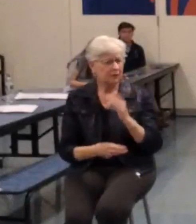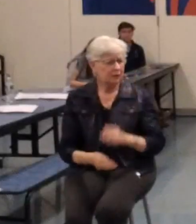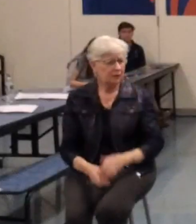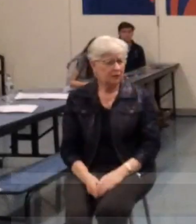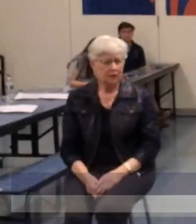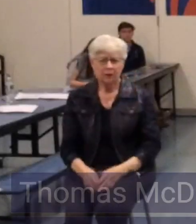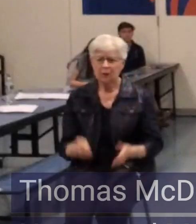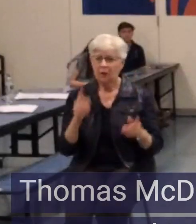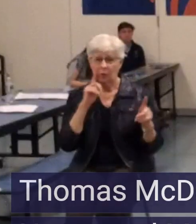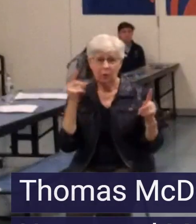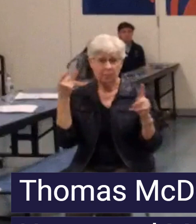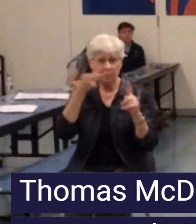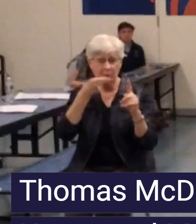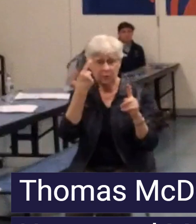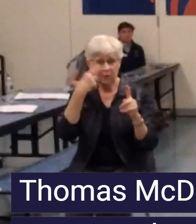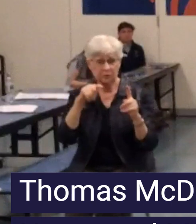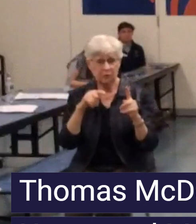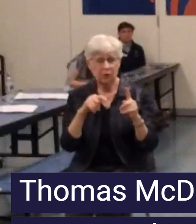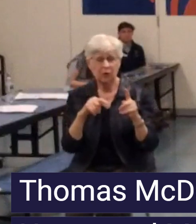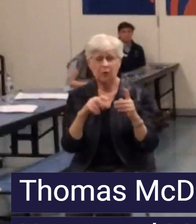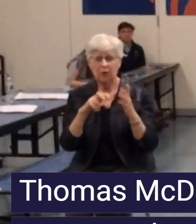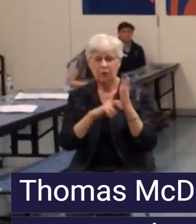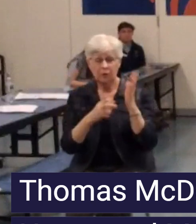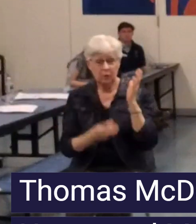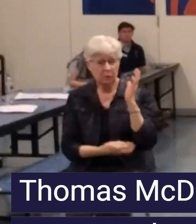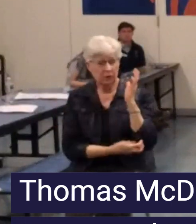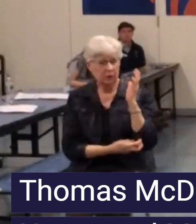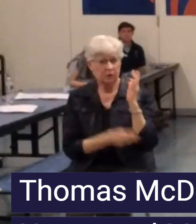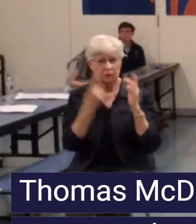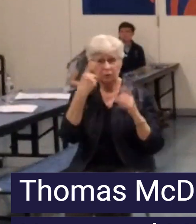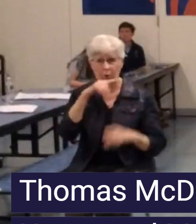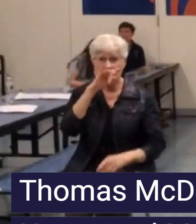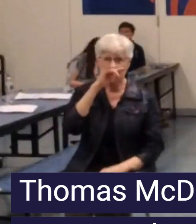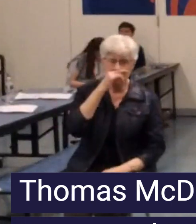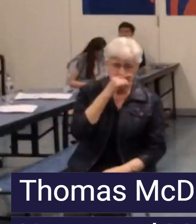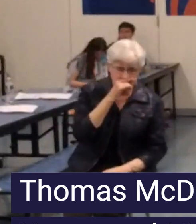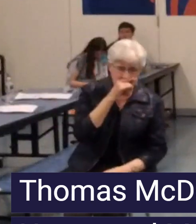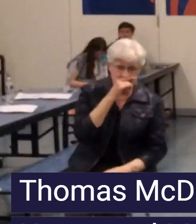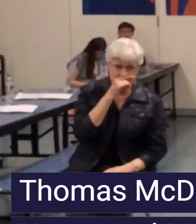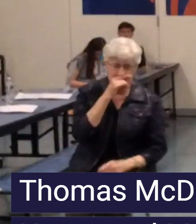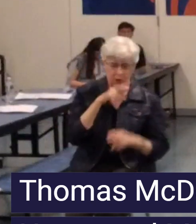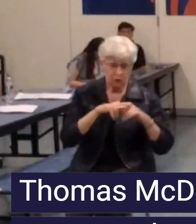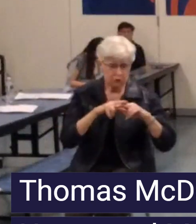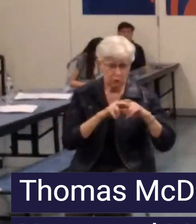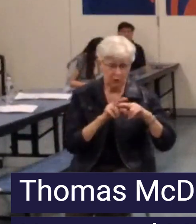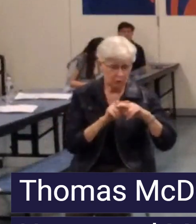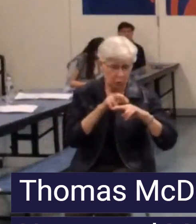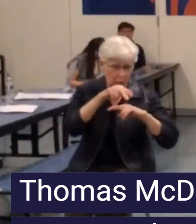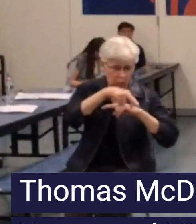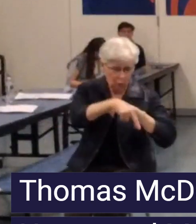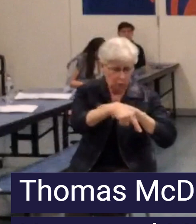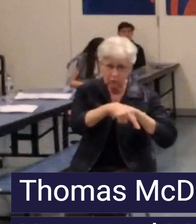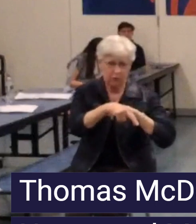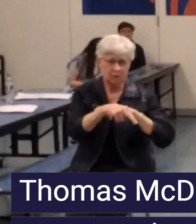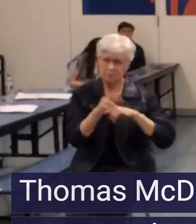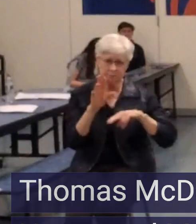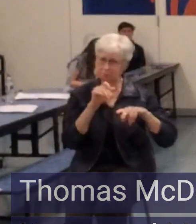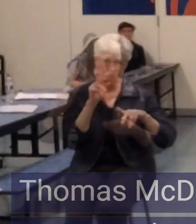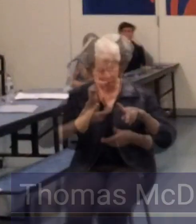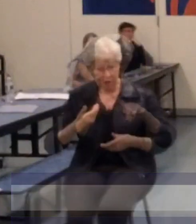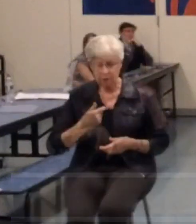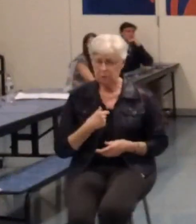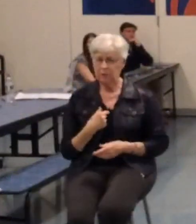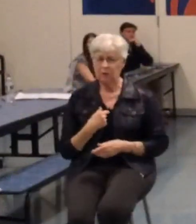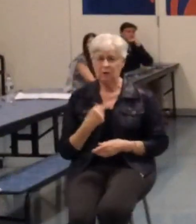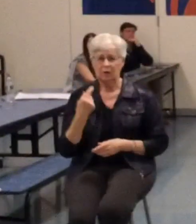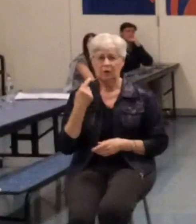The purpose of the bridge for me is a few, all right? Obviously, kids going over stop trains is unacceptable. We all know that, and it's happening, and it's unacceptable.